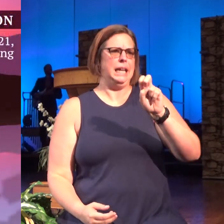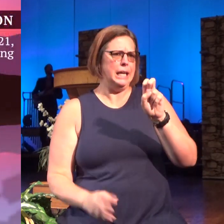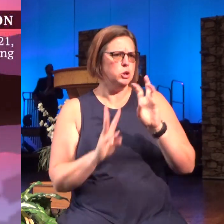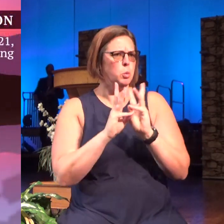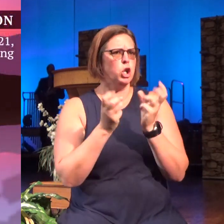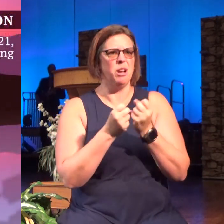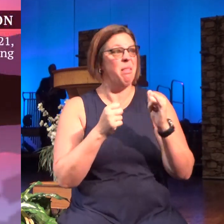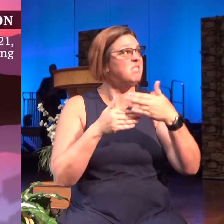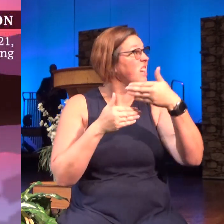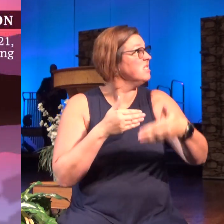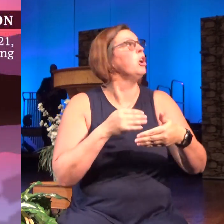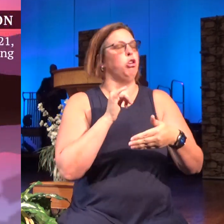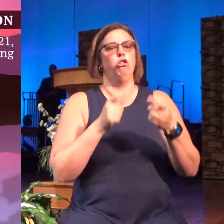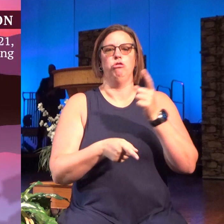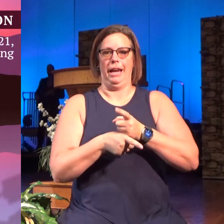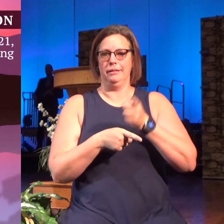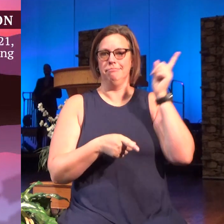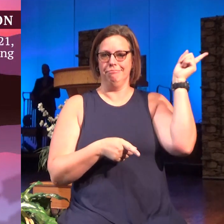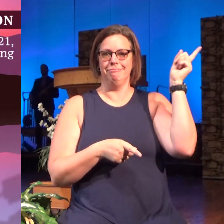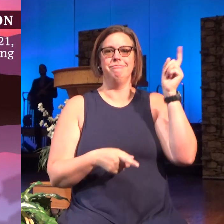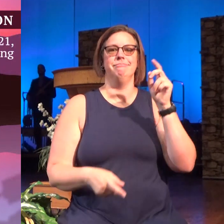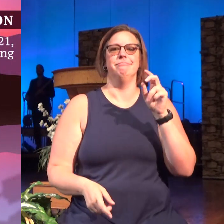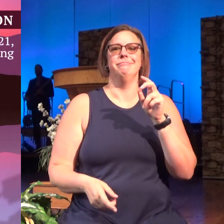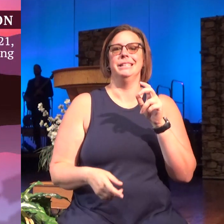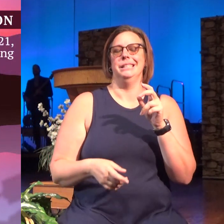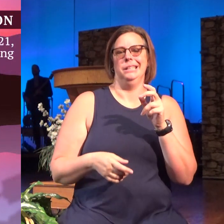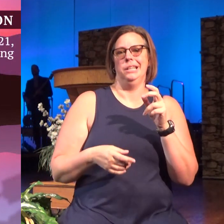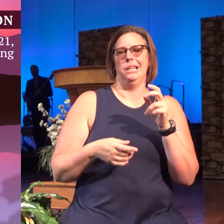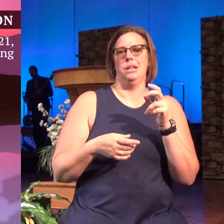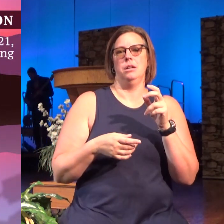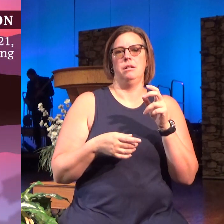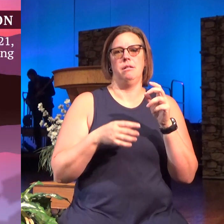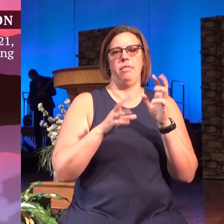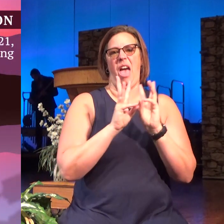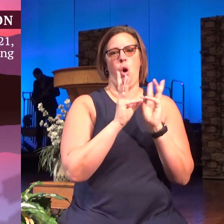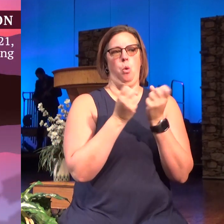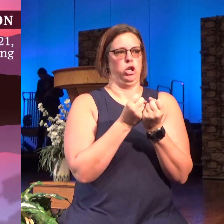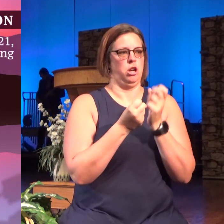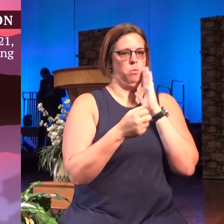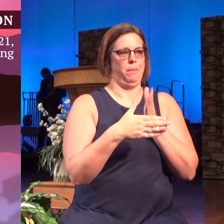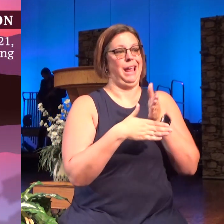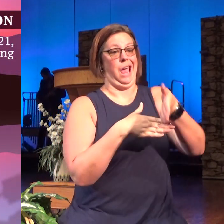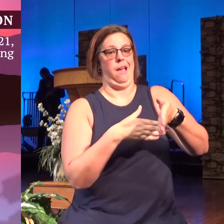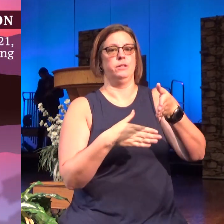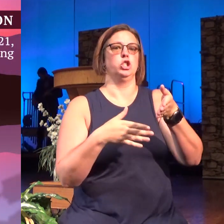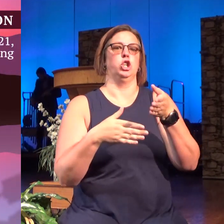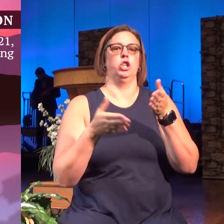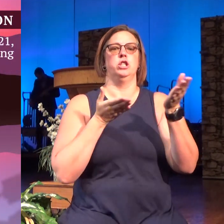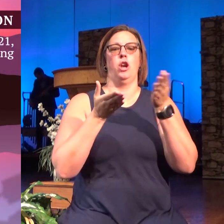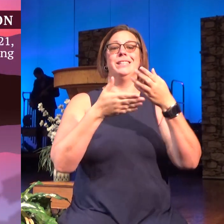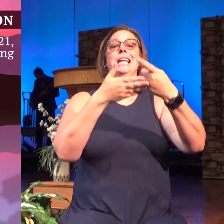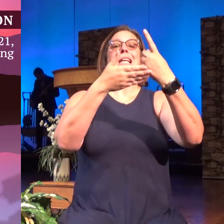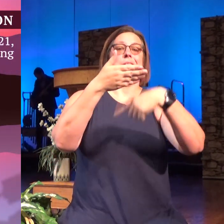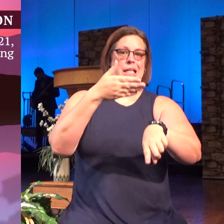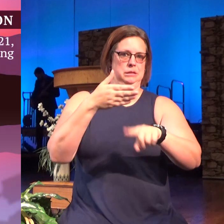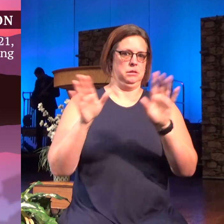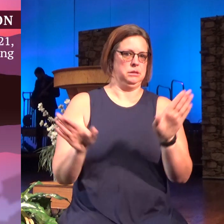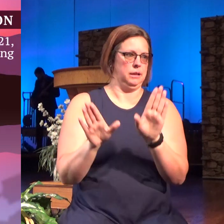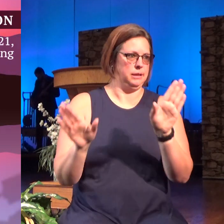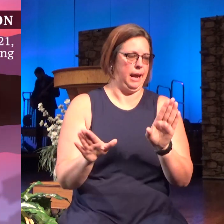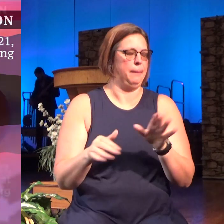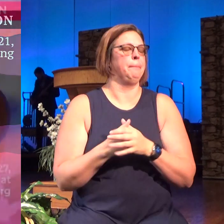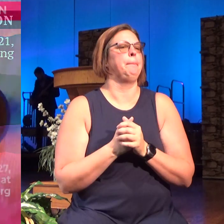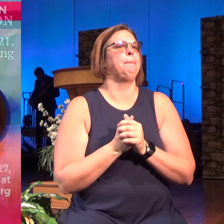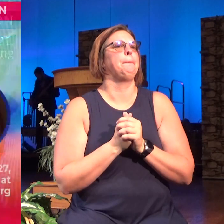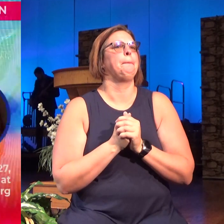Yes. Reverend Nadine's workshop, Drawing as Meditation, which will be after the second service next Sunday. So that's going on. And